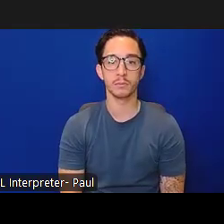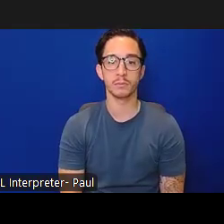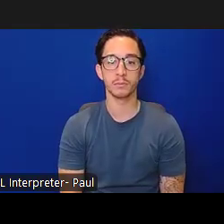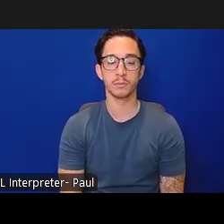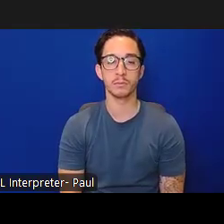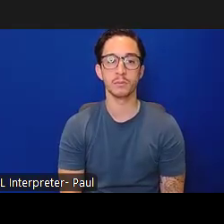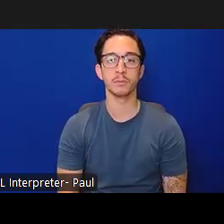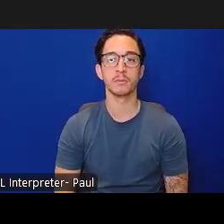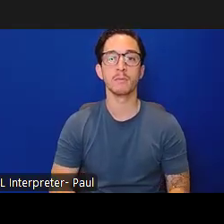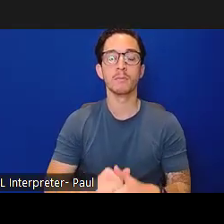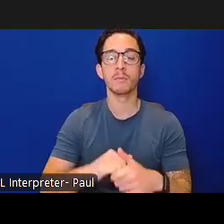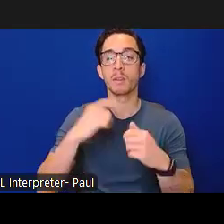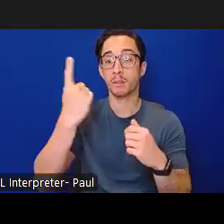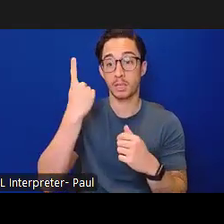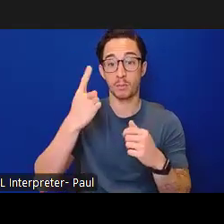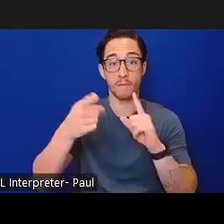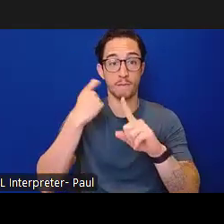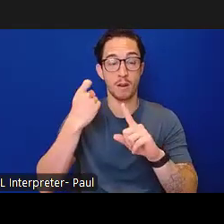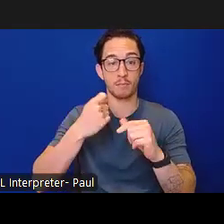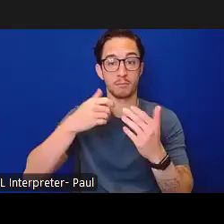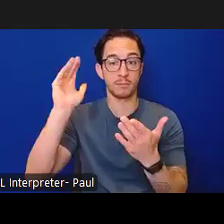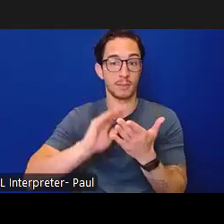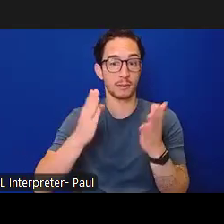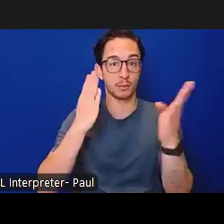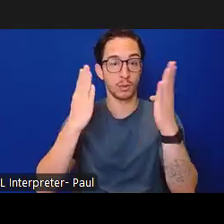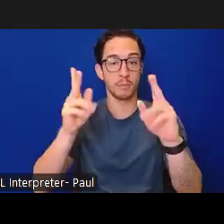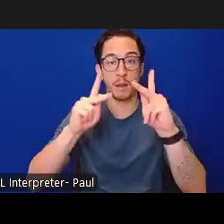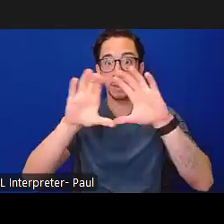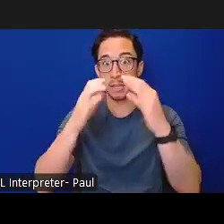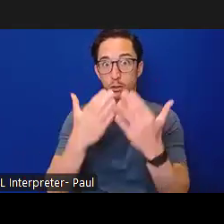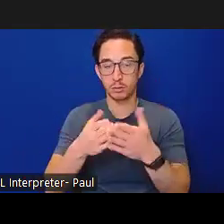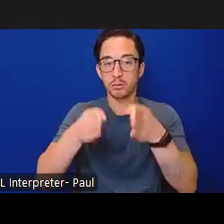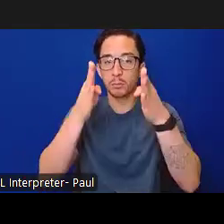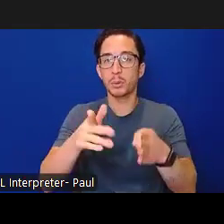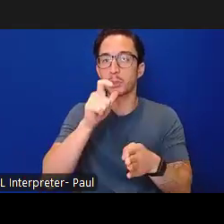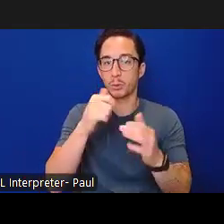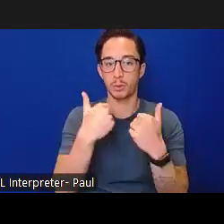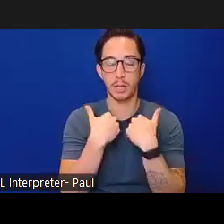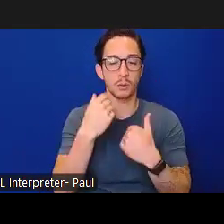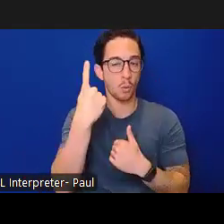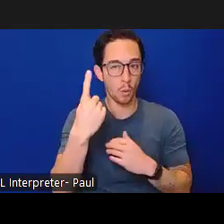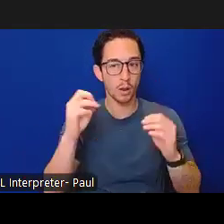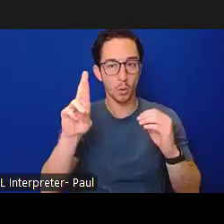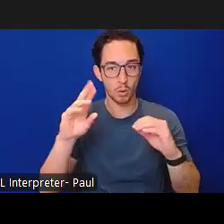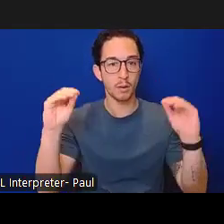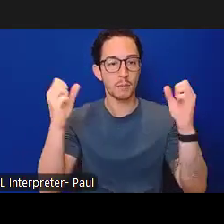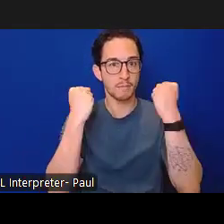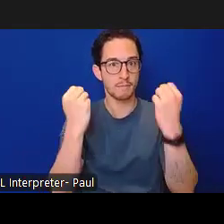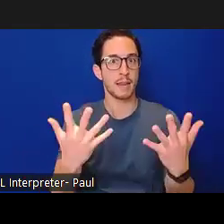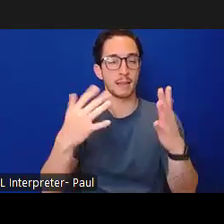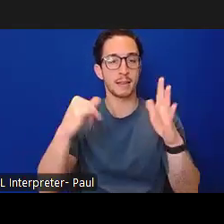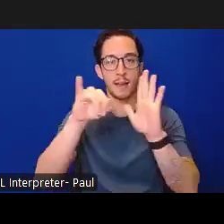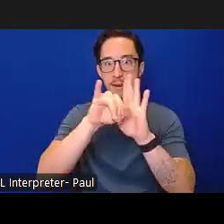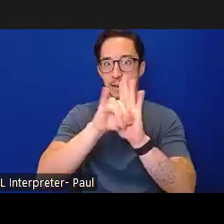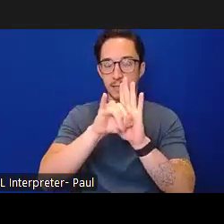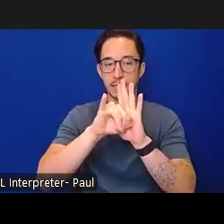So someone from an underserved population is someone who holds one or many identities that have